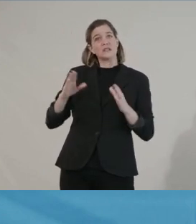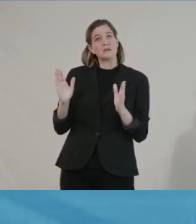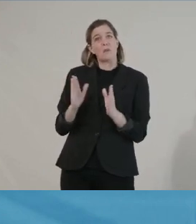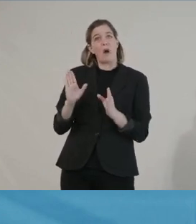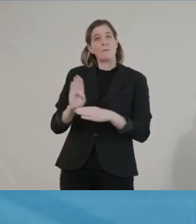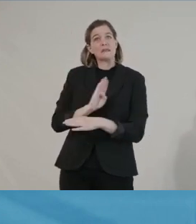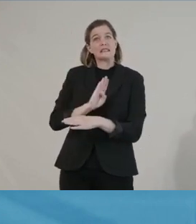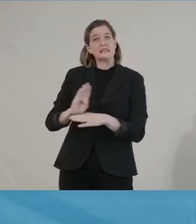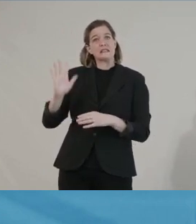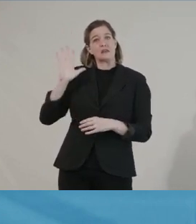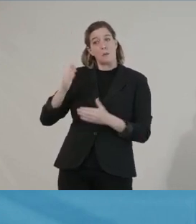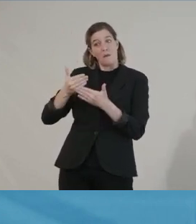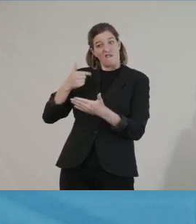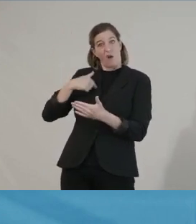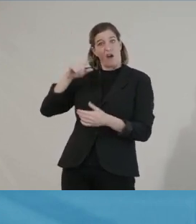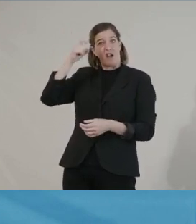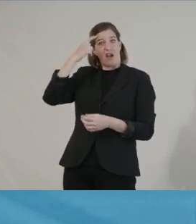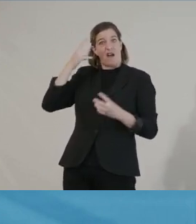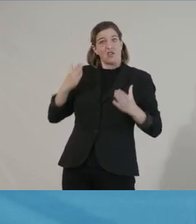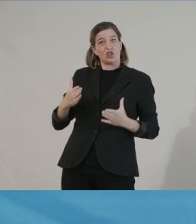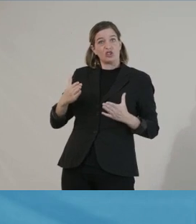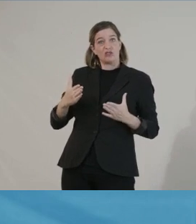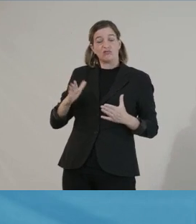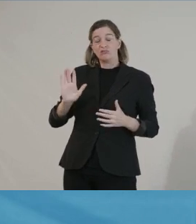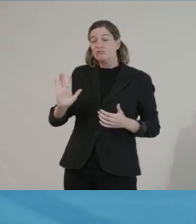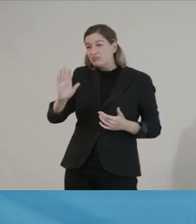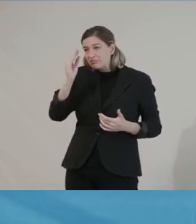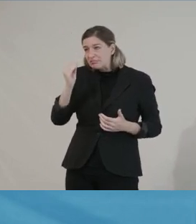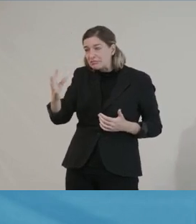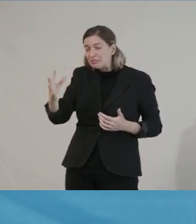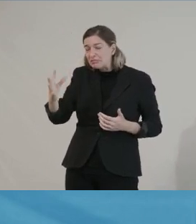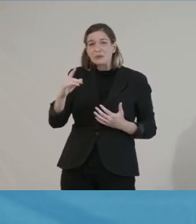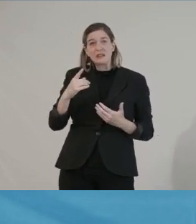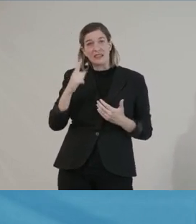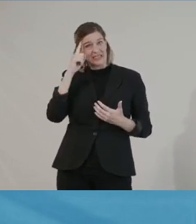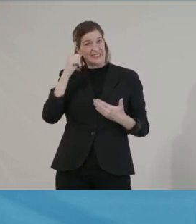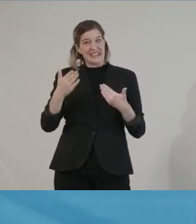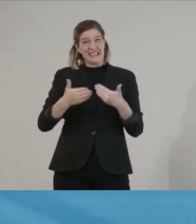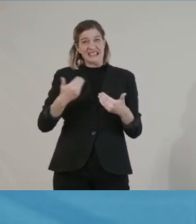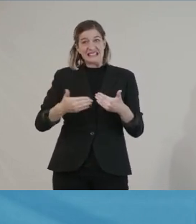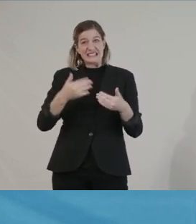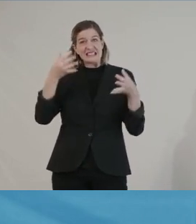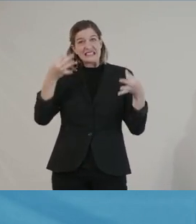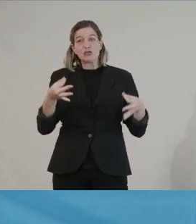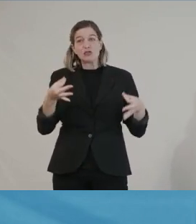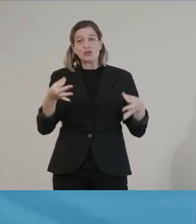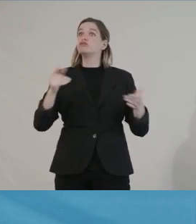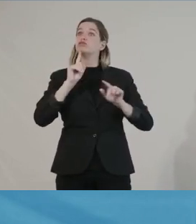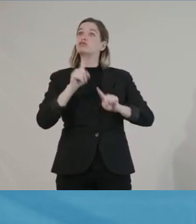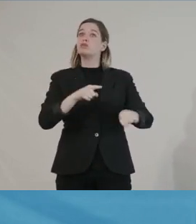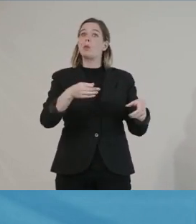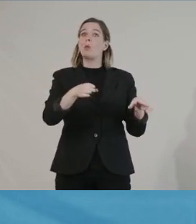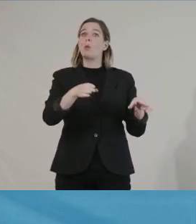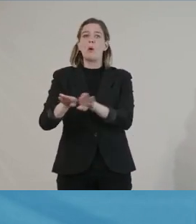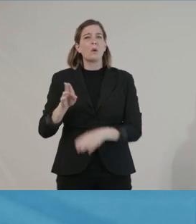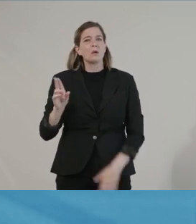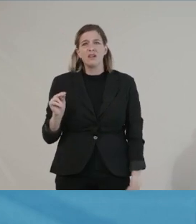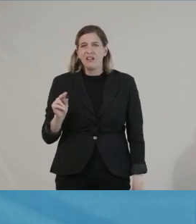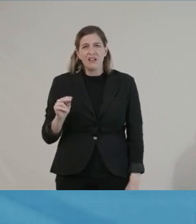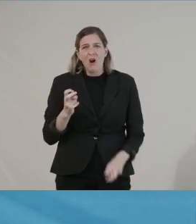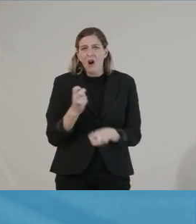It was a very difficult decision to make so many of the decisions around these small businesses.